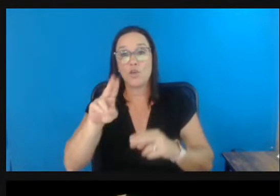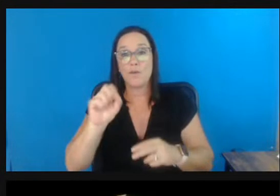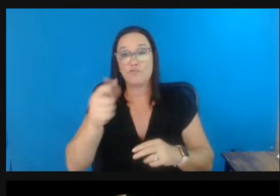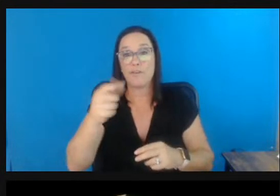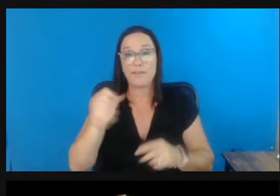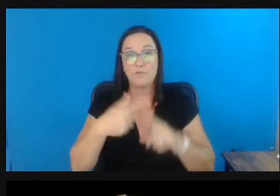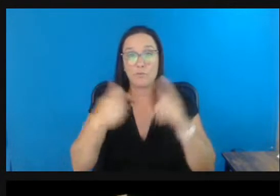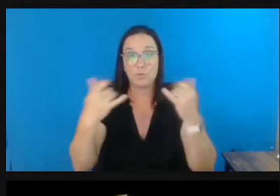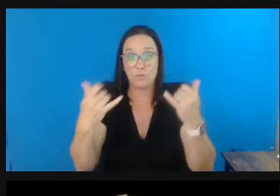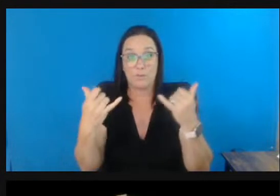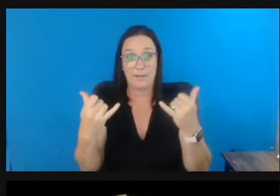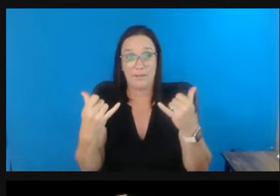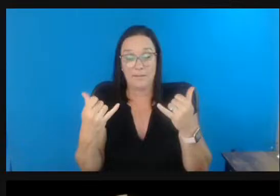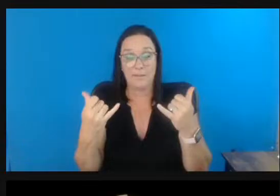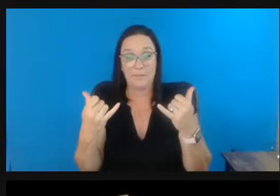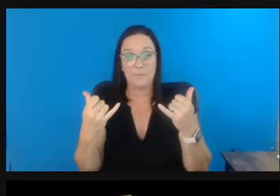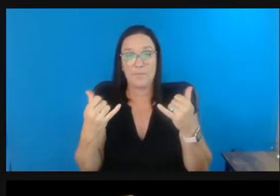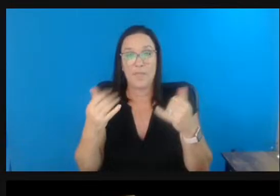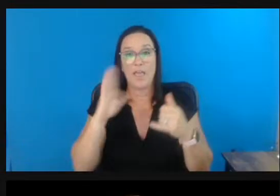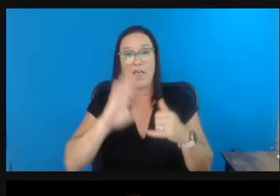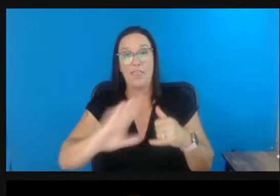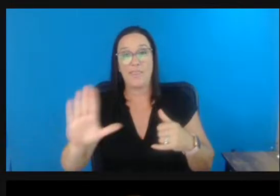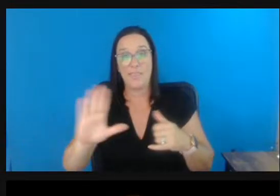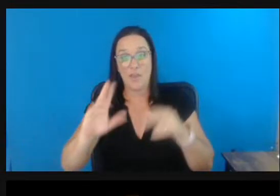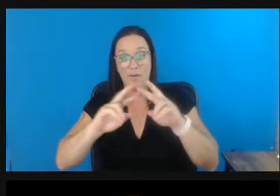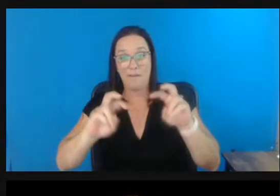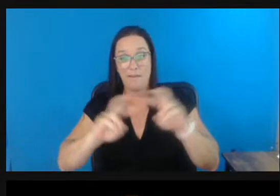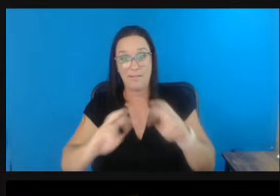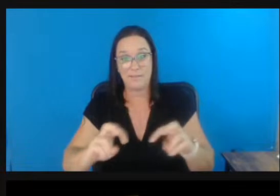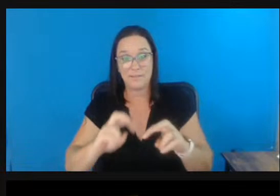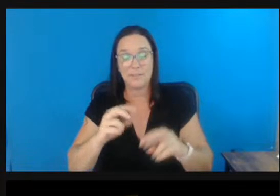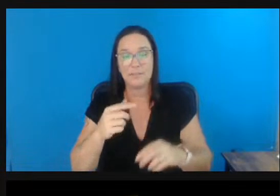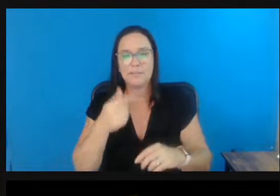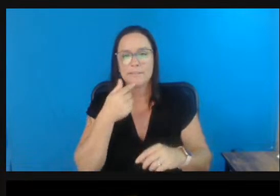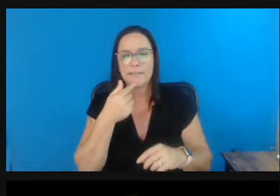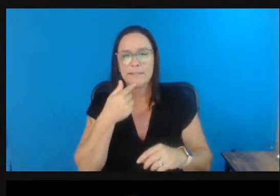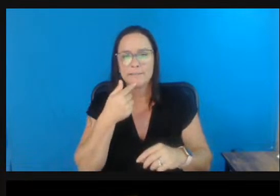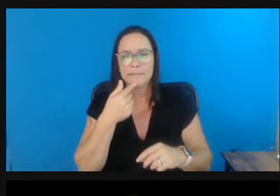today, in their analysis, they note that